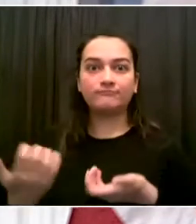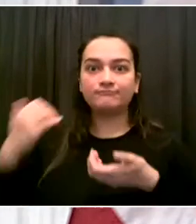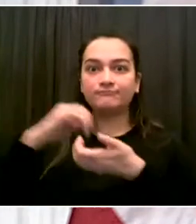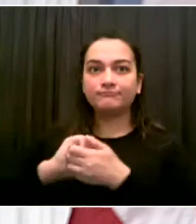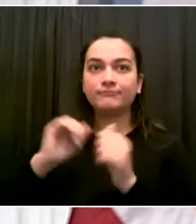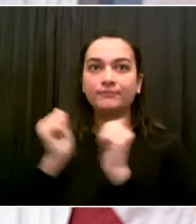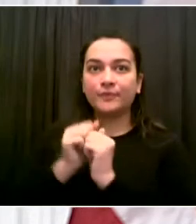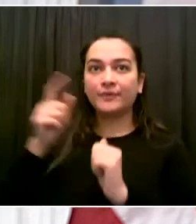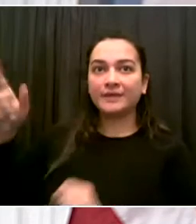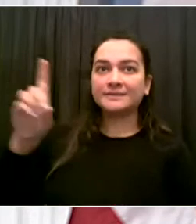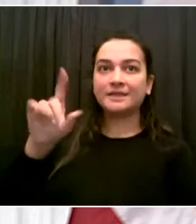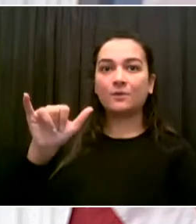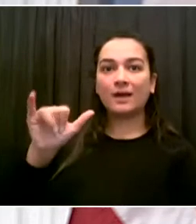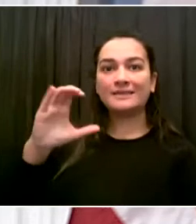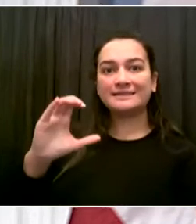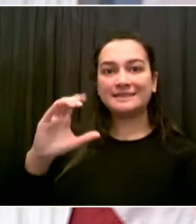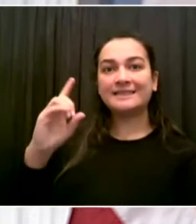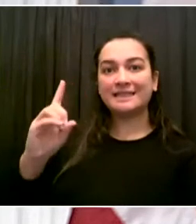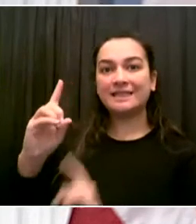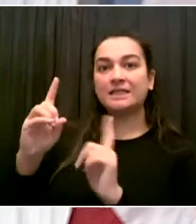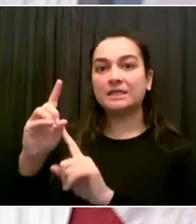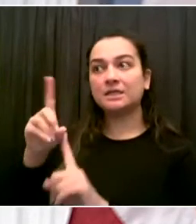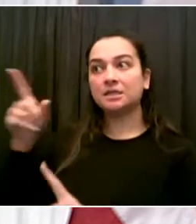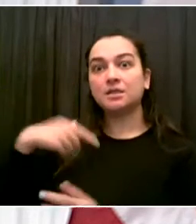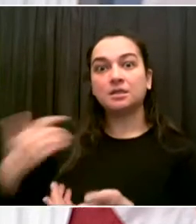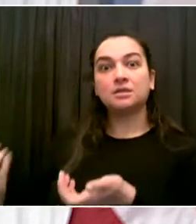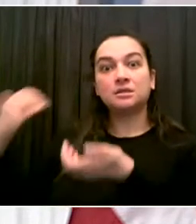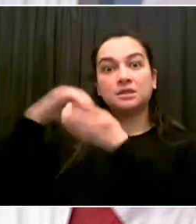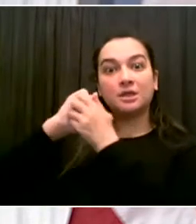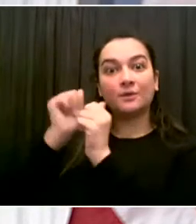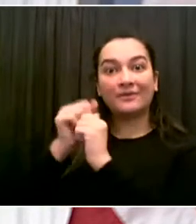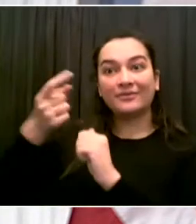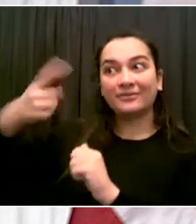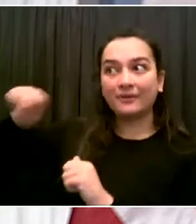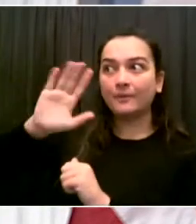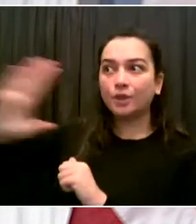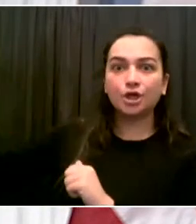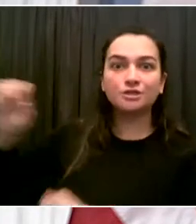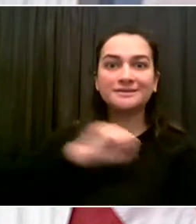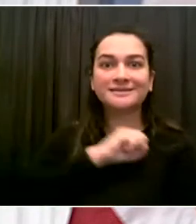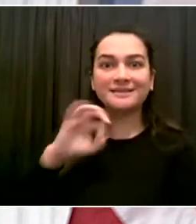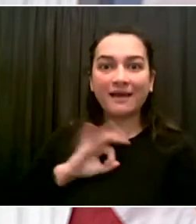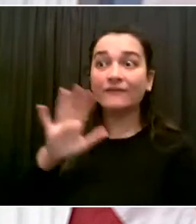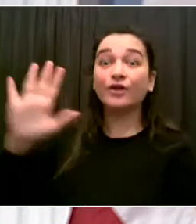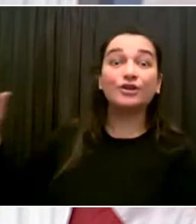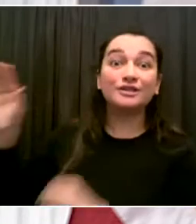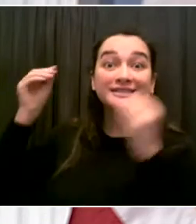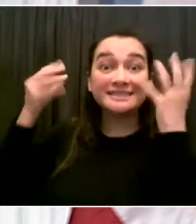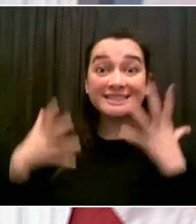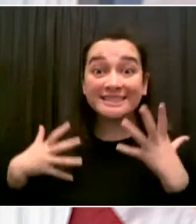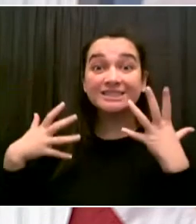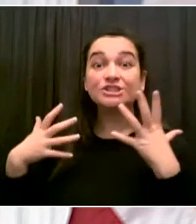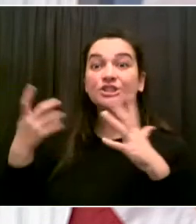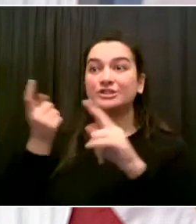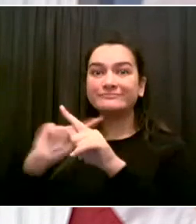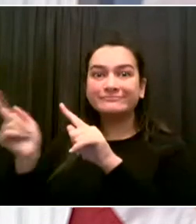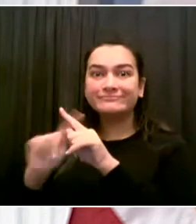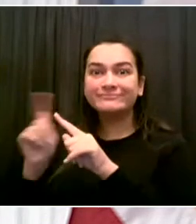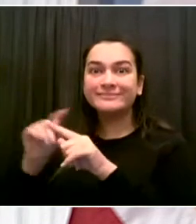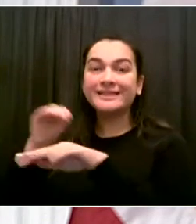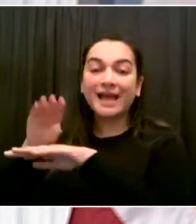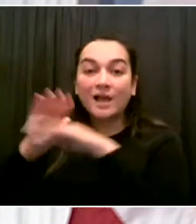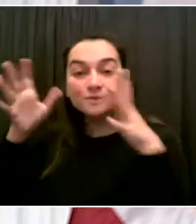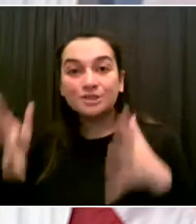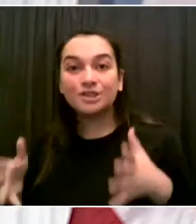It'll include our community-based organization partners. It'll include social workers, guidance counselors. And so we really look at this summer as